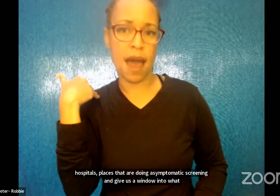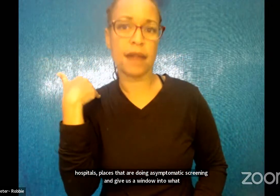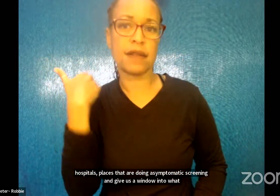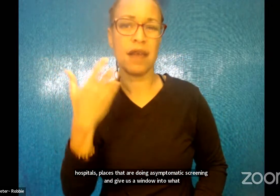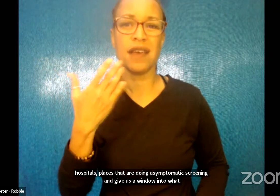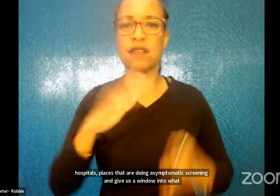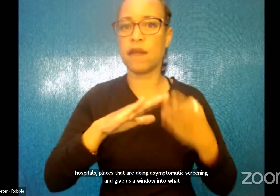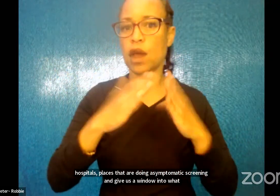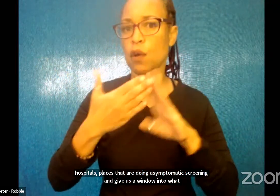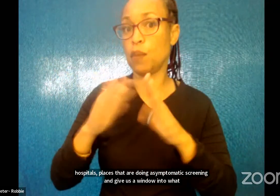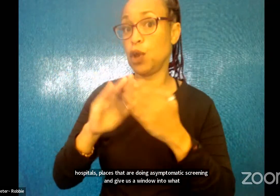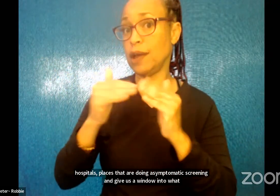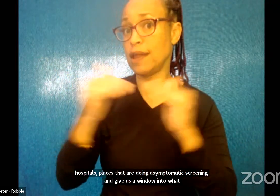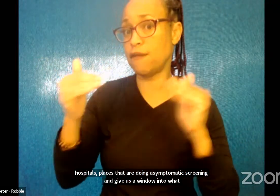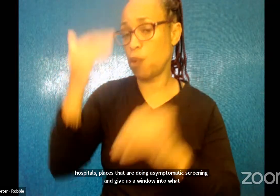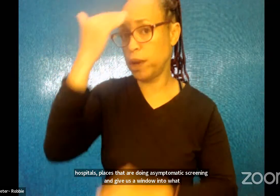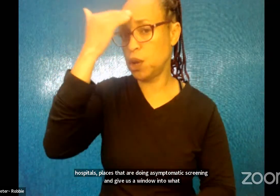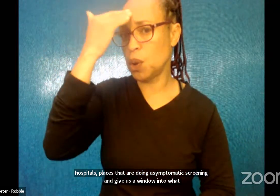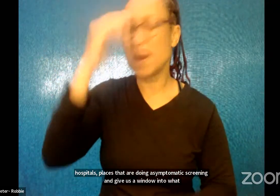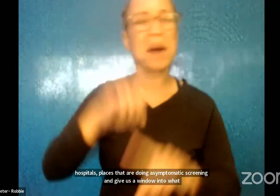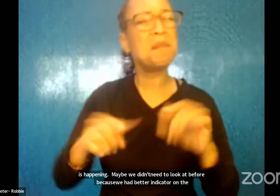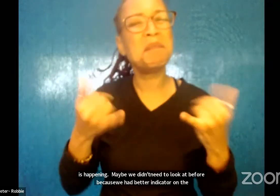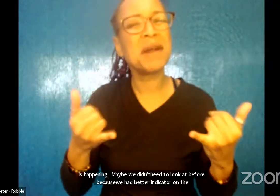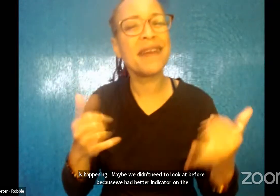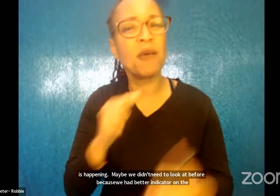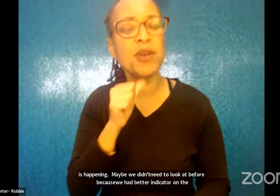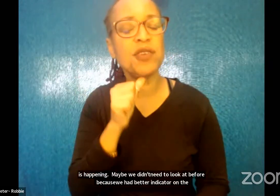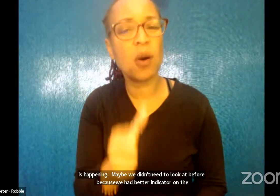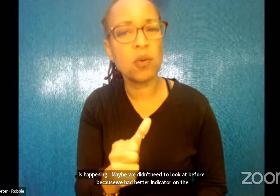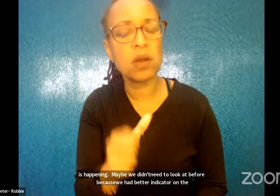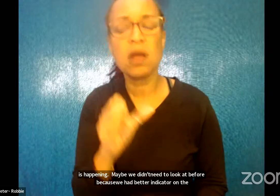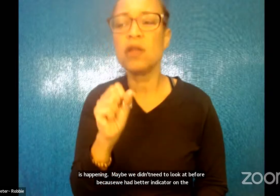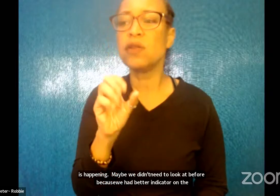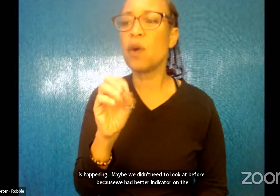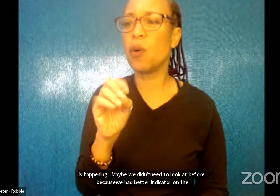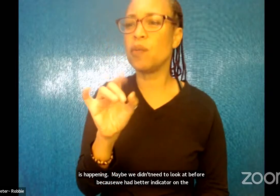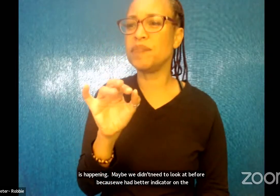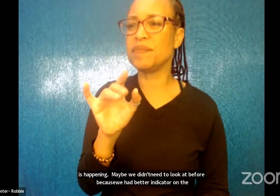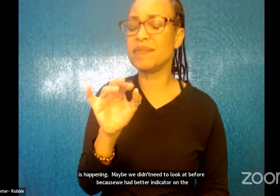but now that we don't, are those things that we've looked